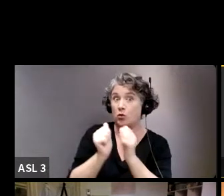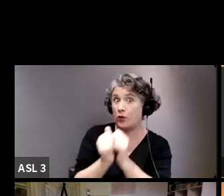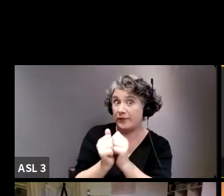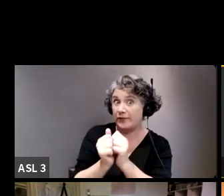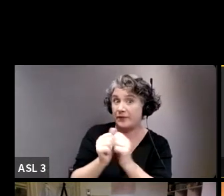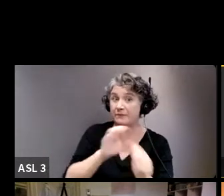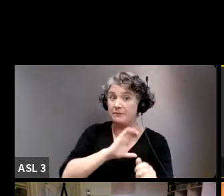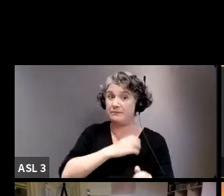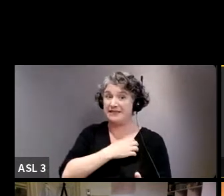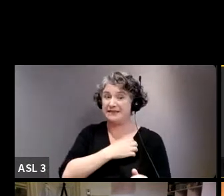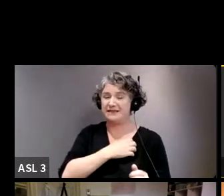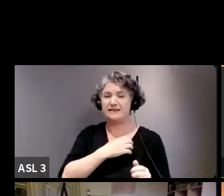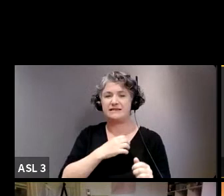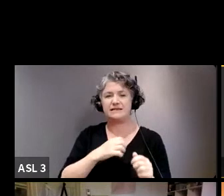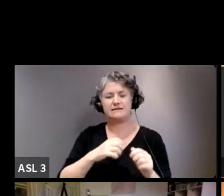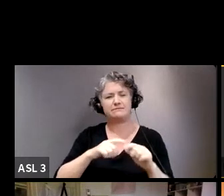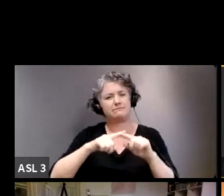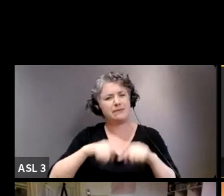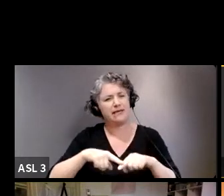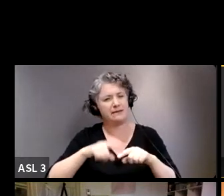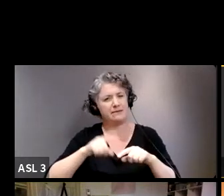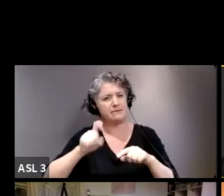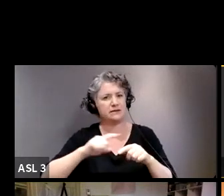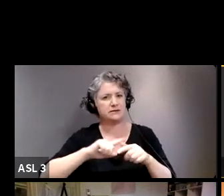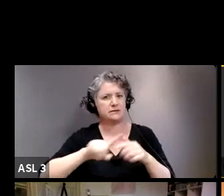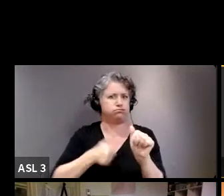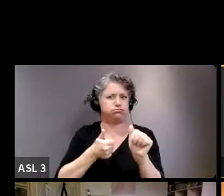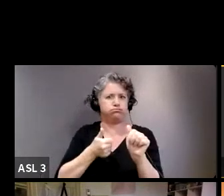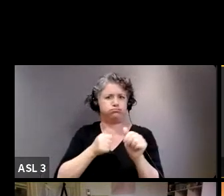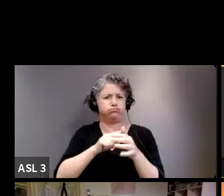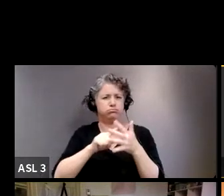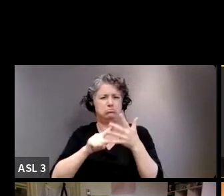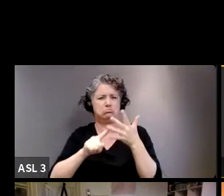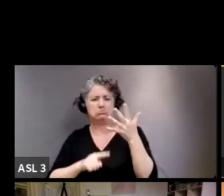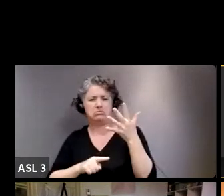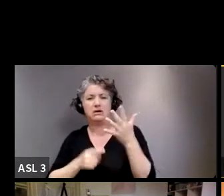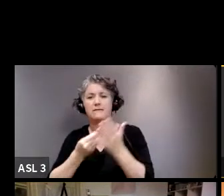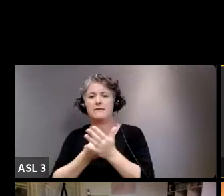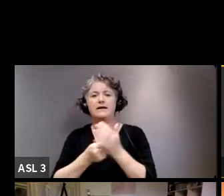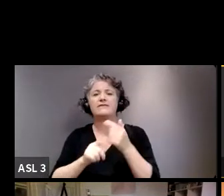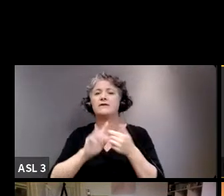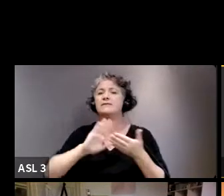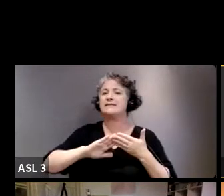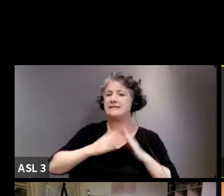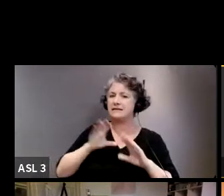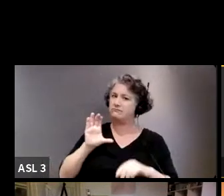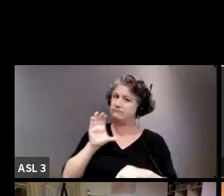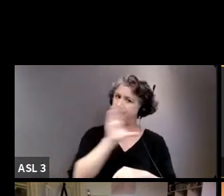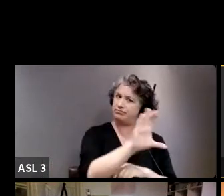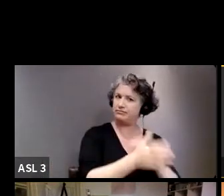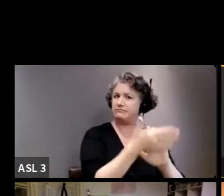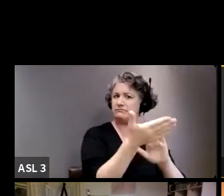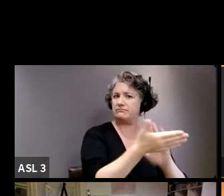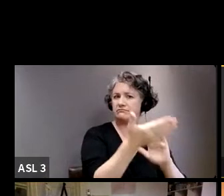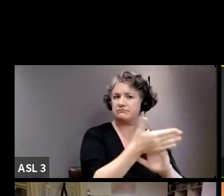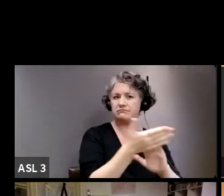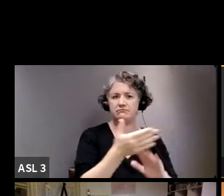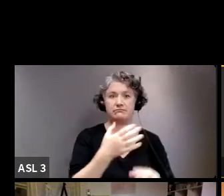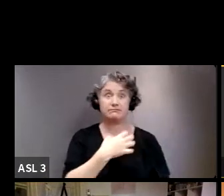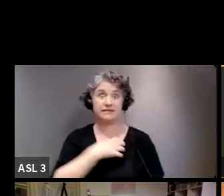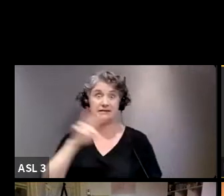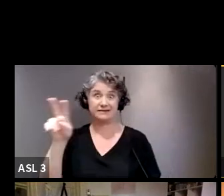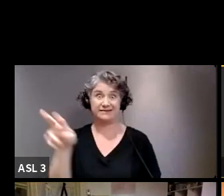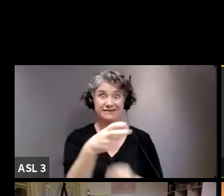city needs the money needs to come from an independent like the city and not the police in order for a group to to be confident